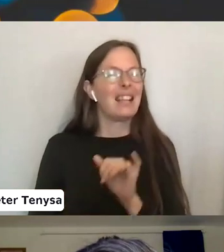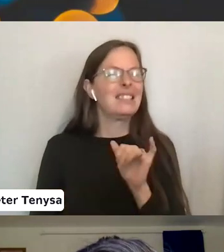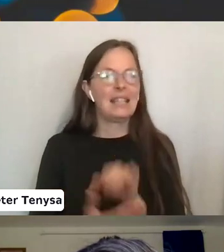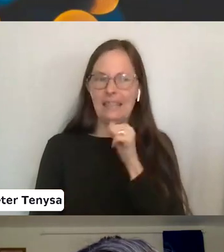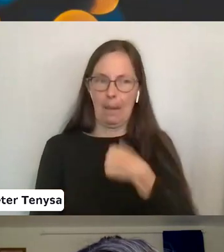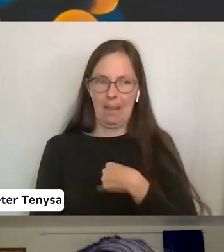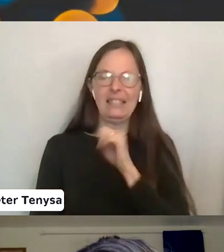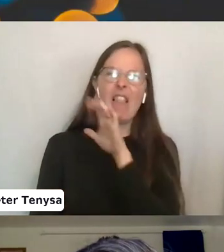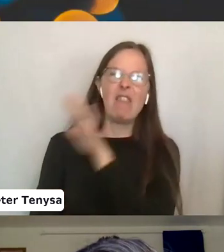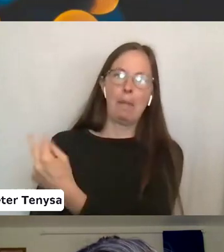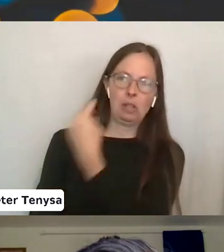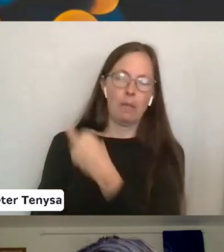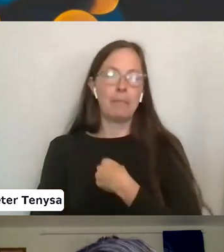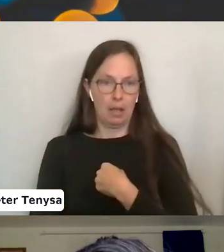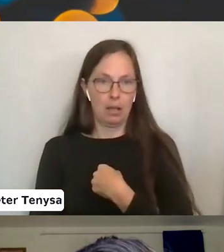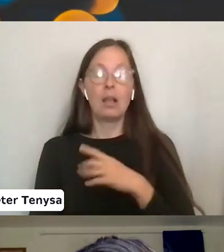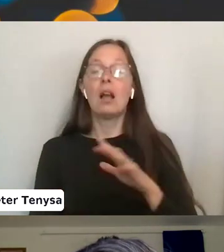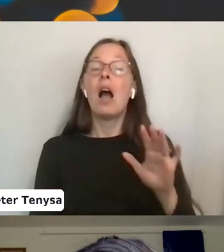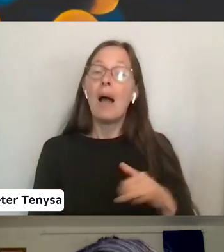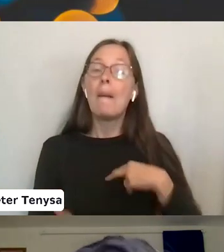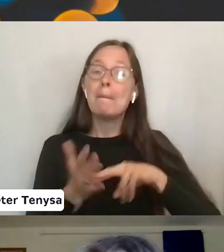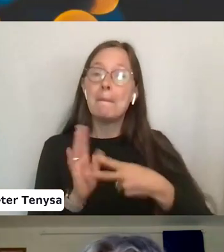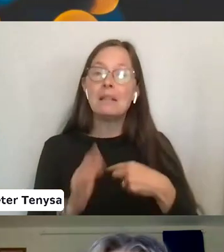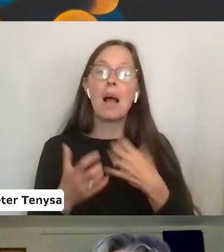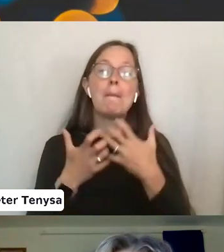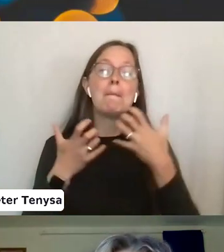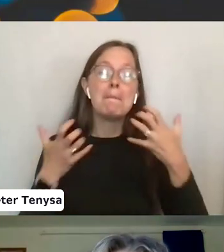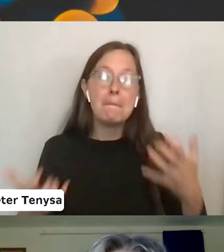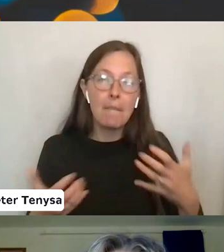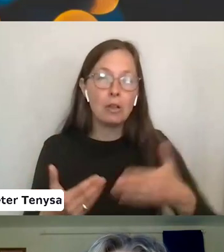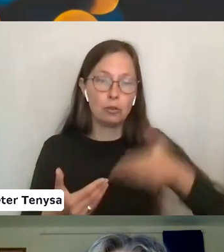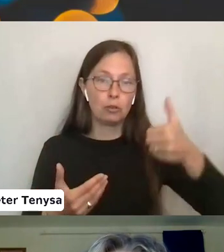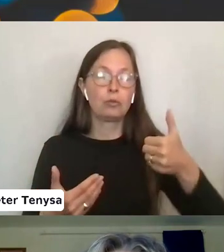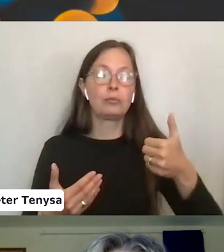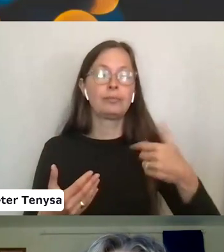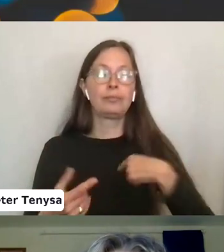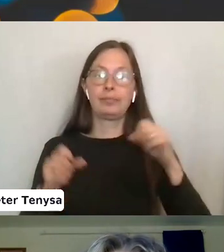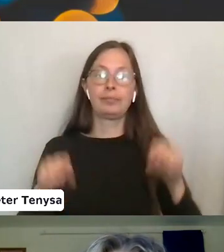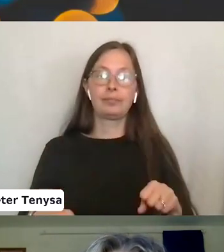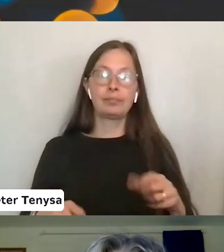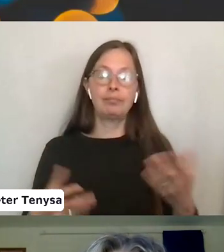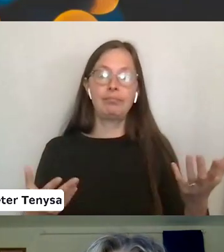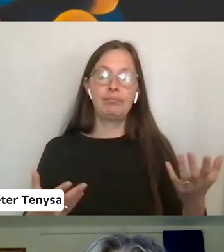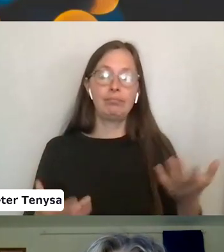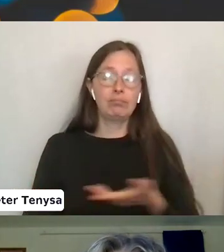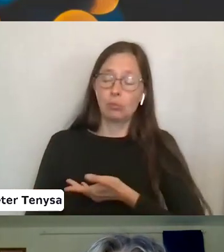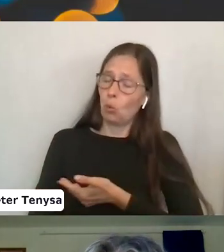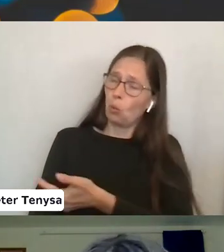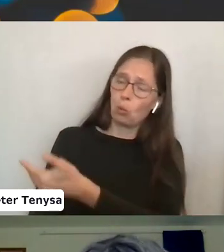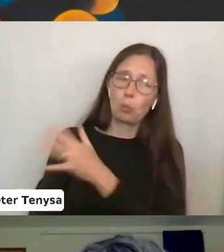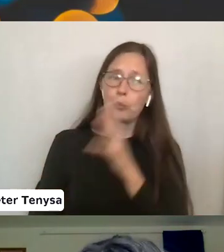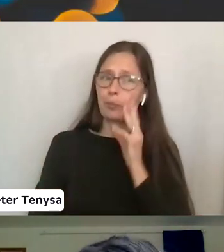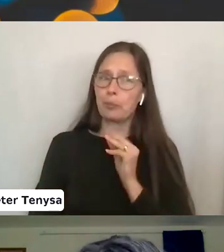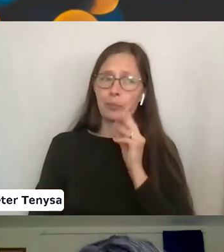perception of me. So then I am much better able to say, you're welcome to your experience. Like we were just